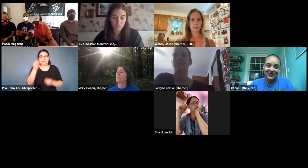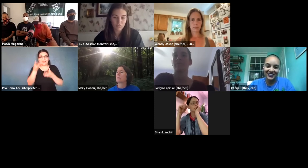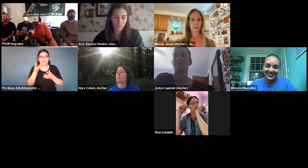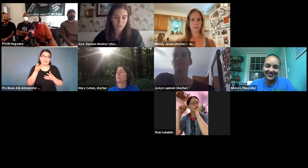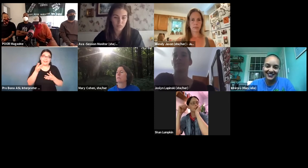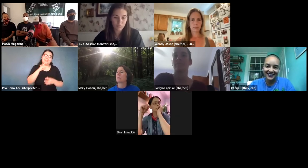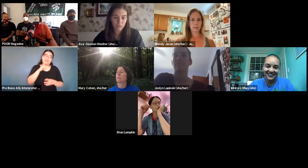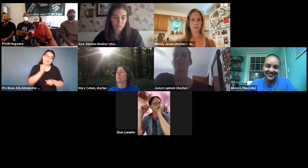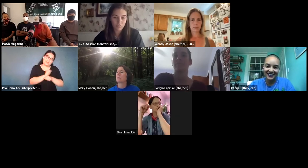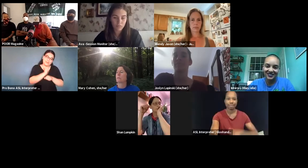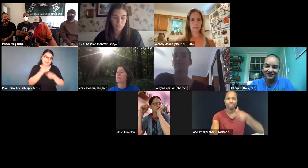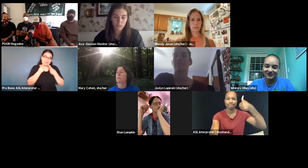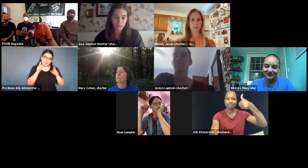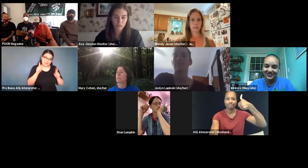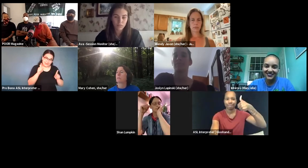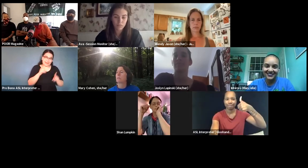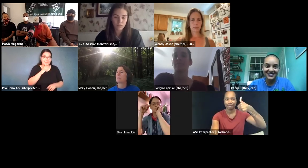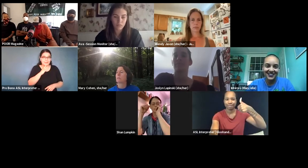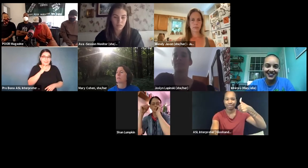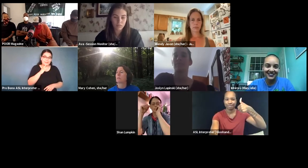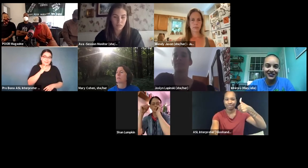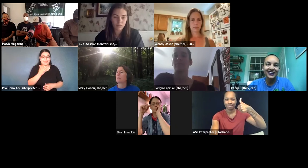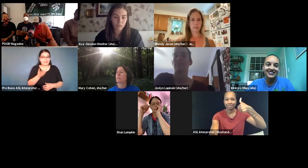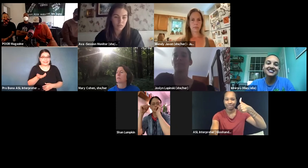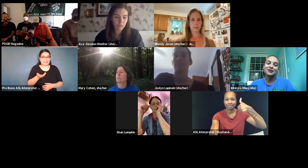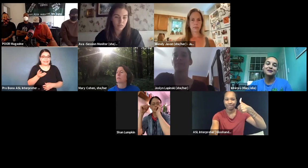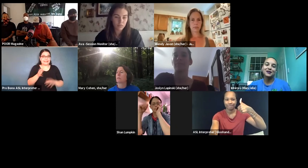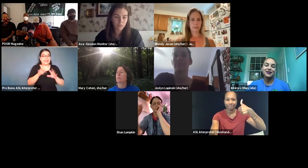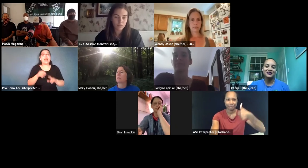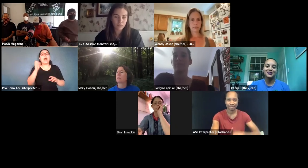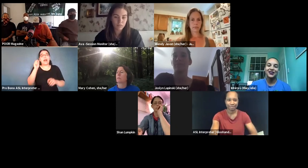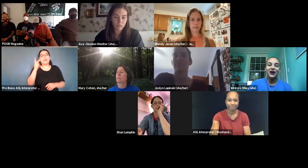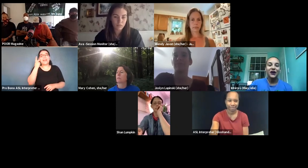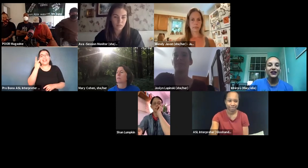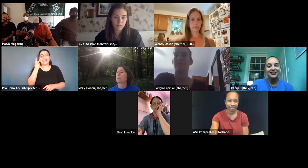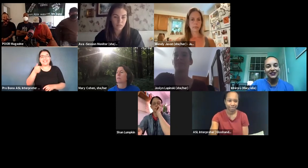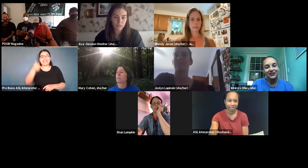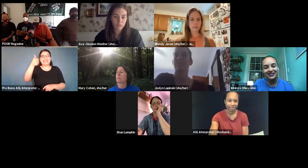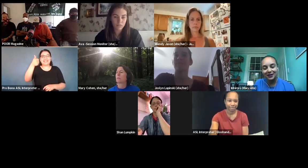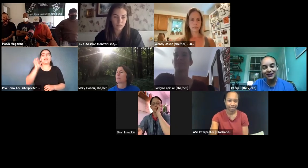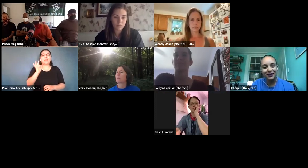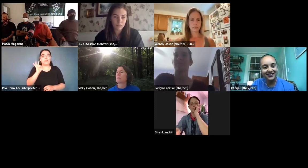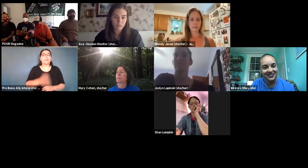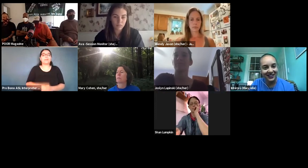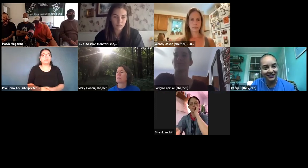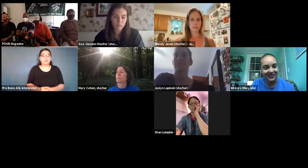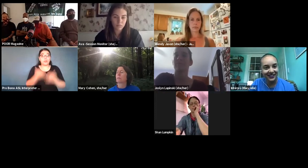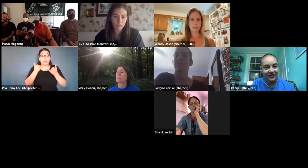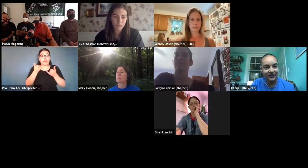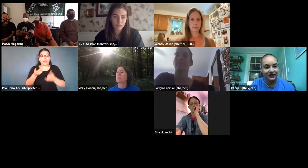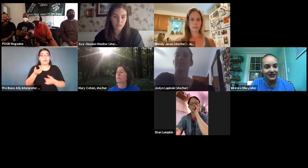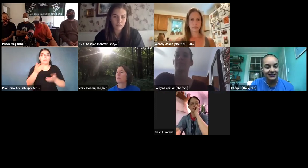indeed working. In the chat, okay, I see some thumbs up. Awesome. Okay, so I'll do the same in Spanish